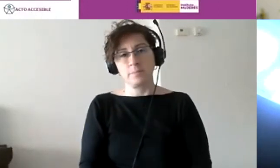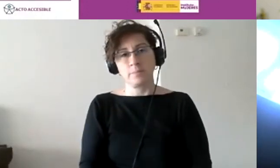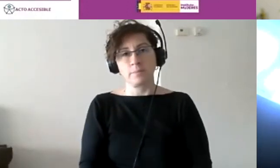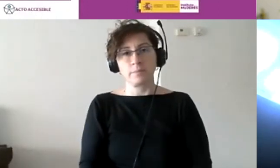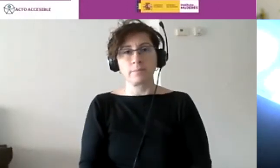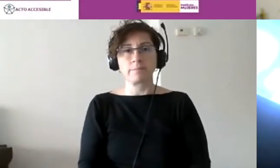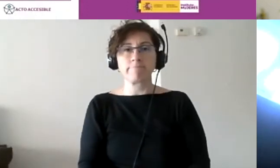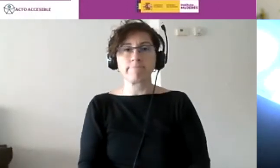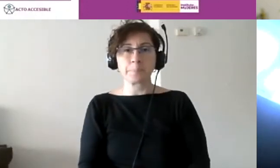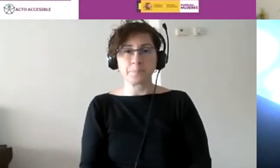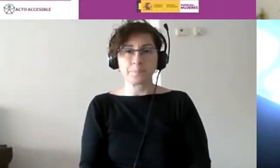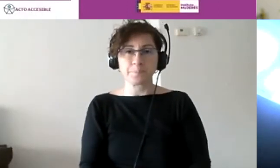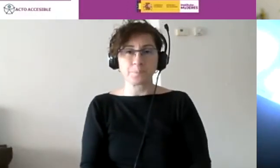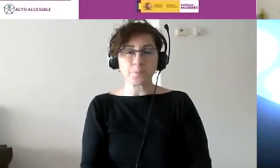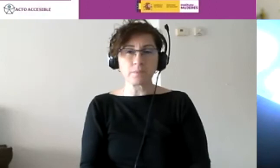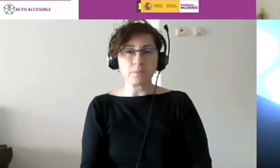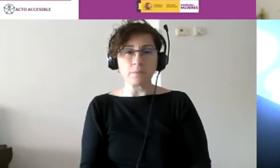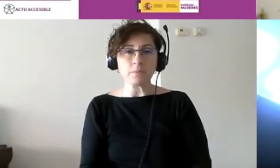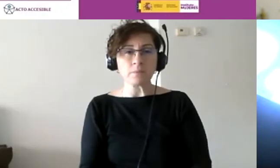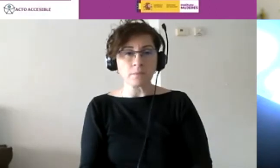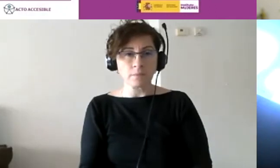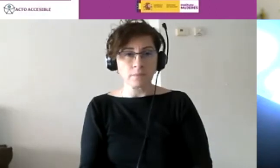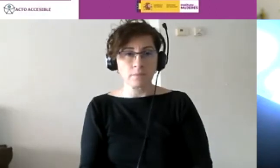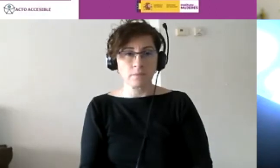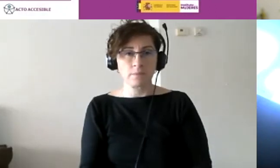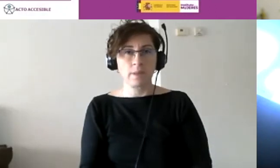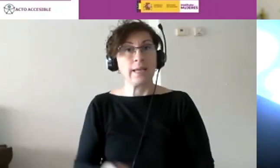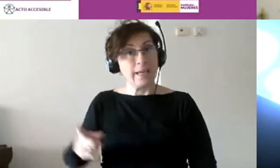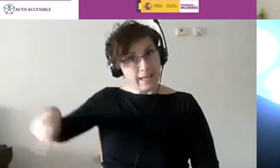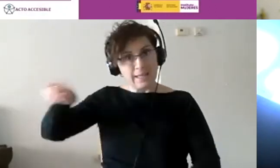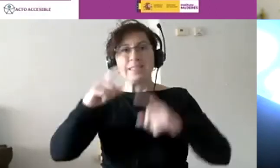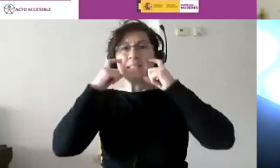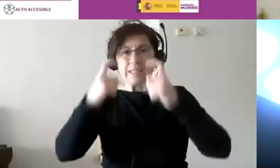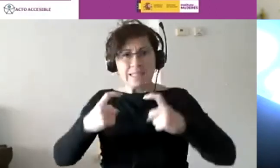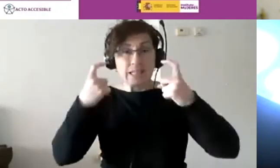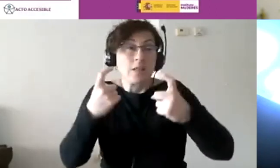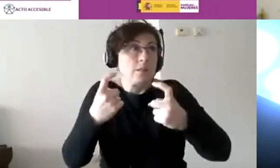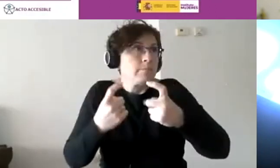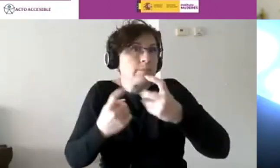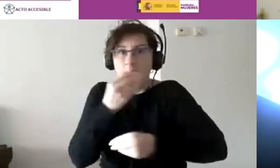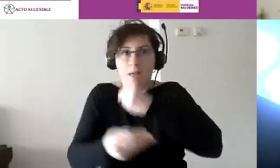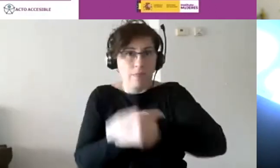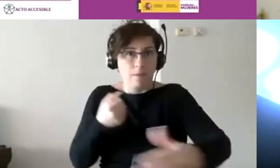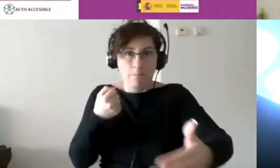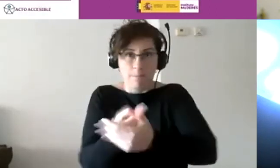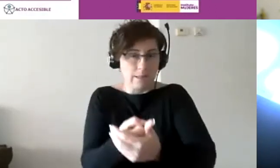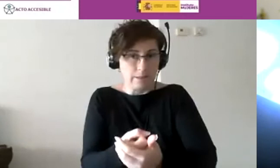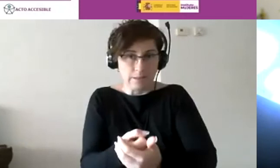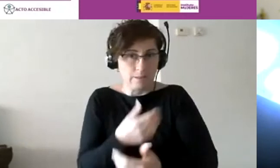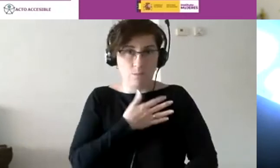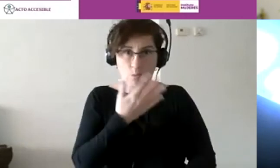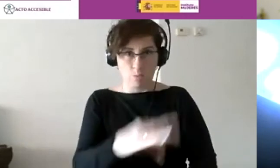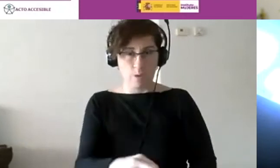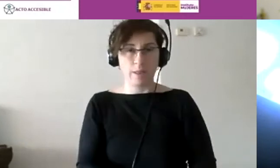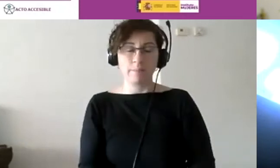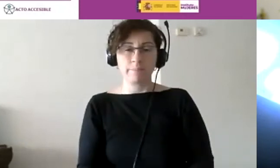Kiev. And they try and they do their best now. Also now they're helping old people who have nobody,